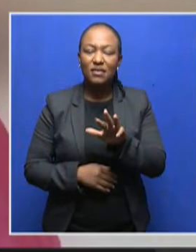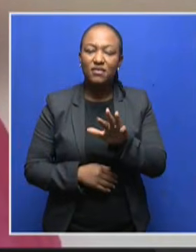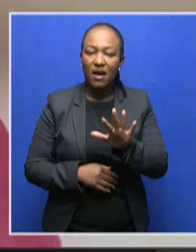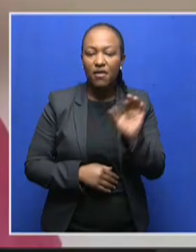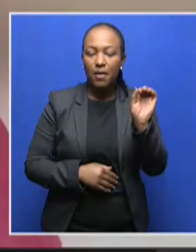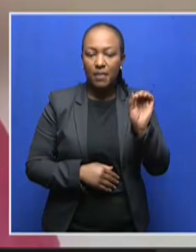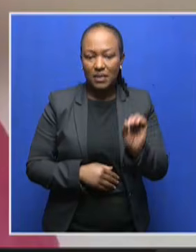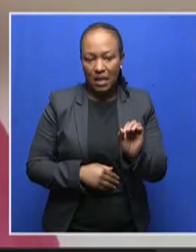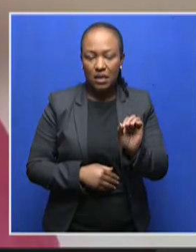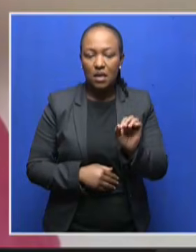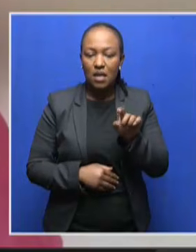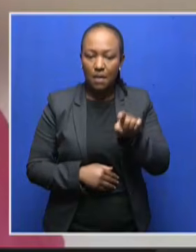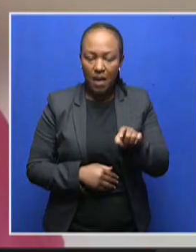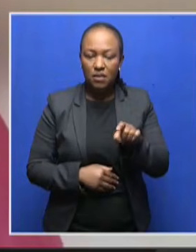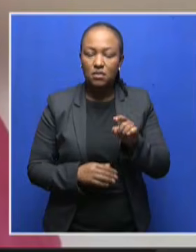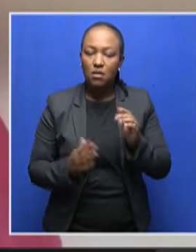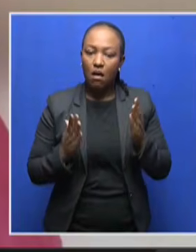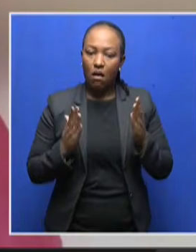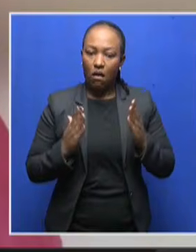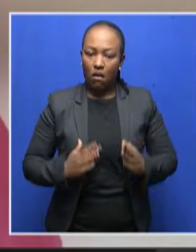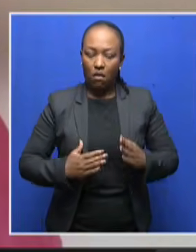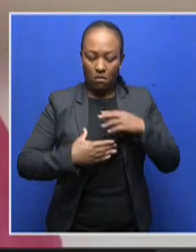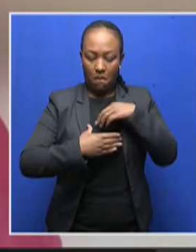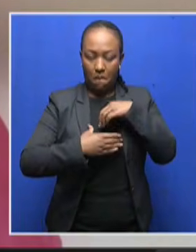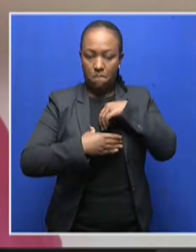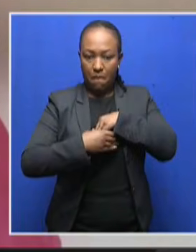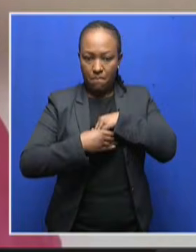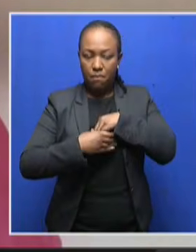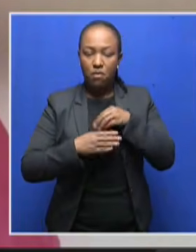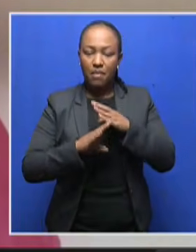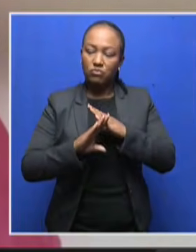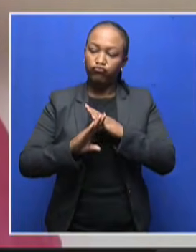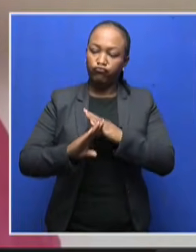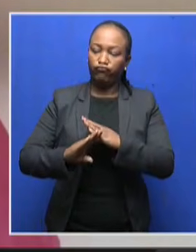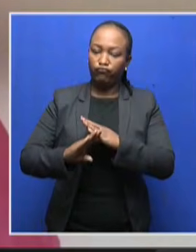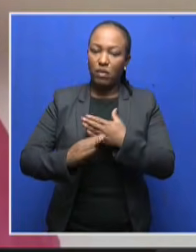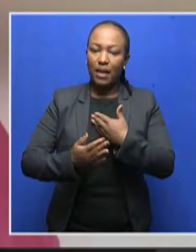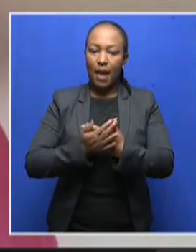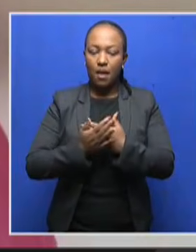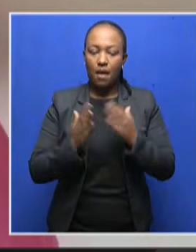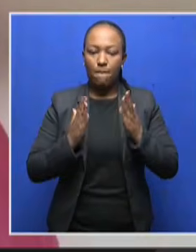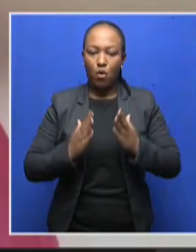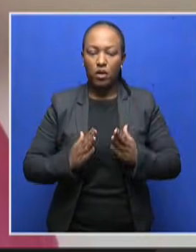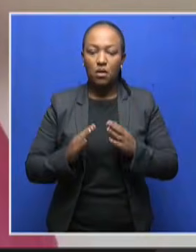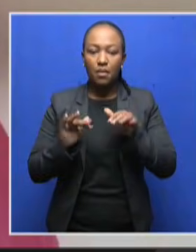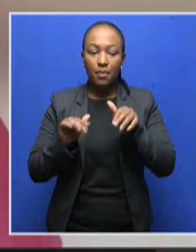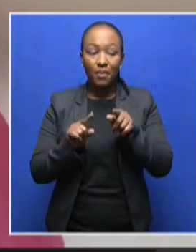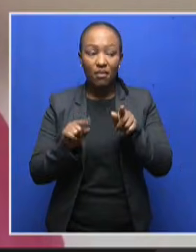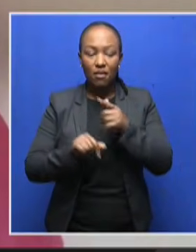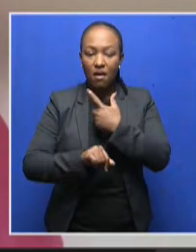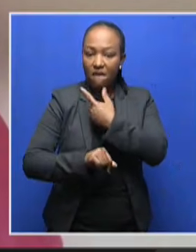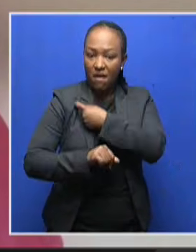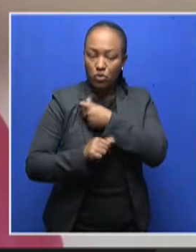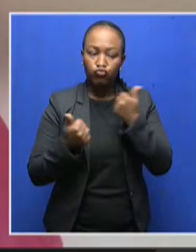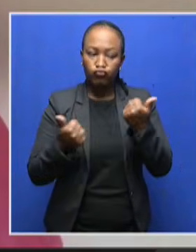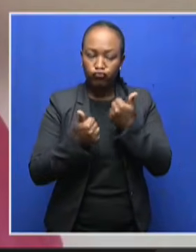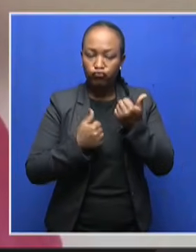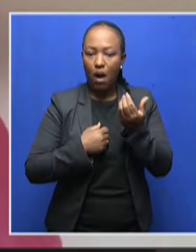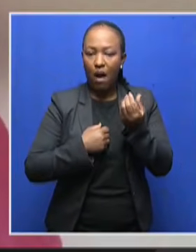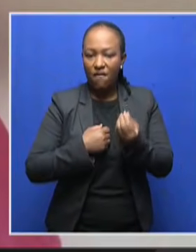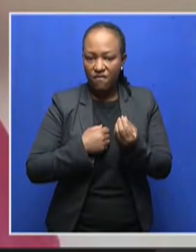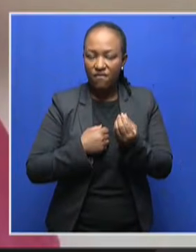to maintain that herd immunity, which means that when a very high proportion of people are protected through vaccination, the virus